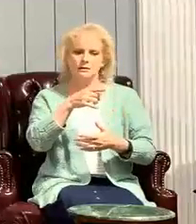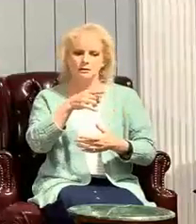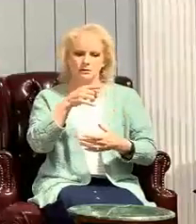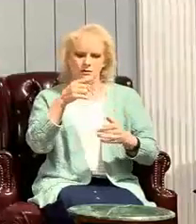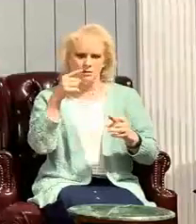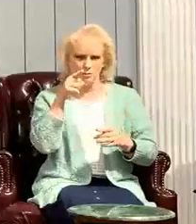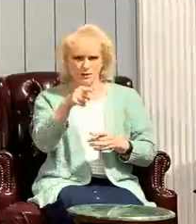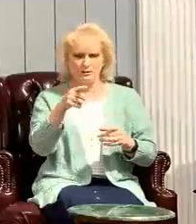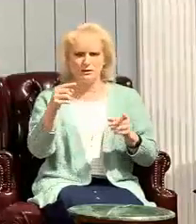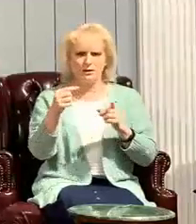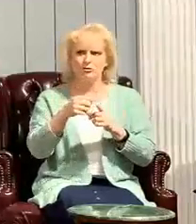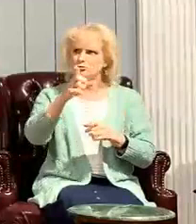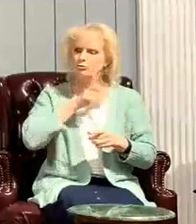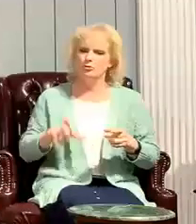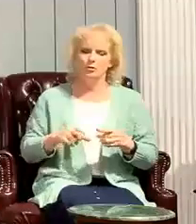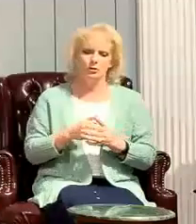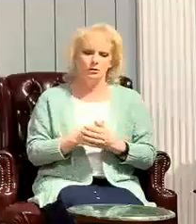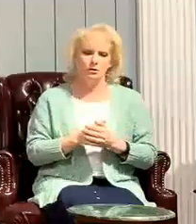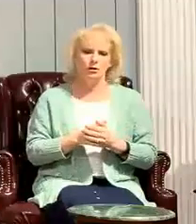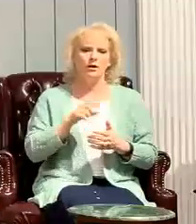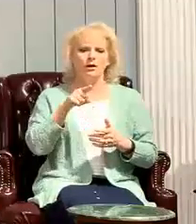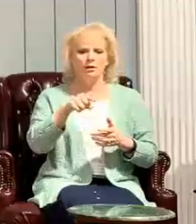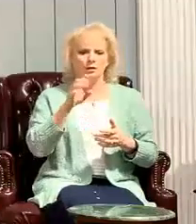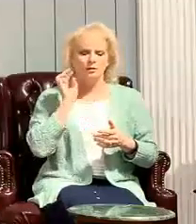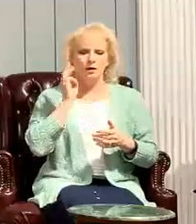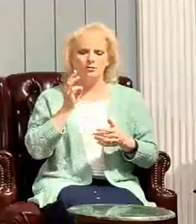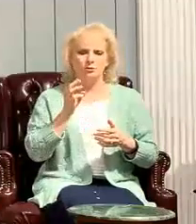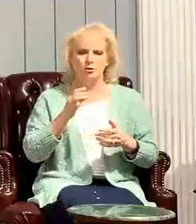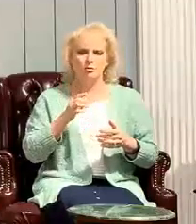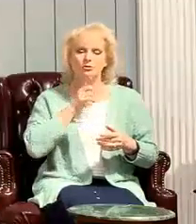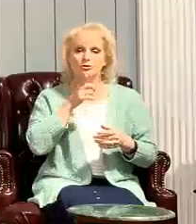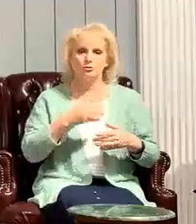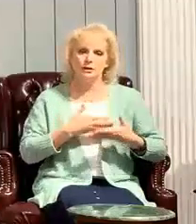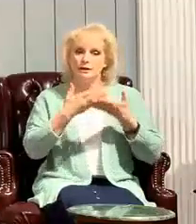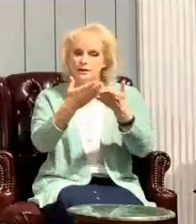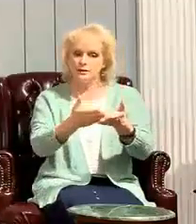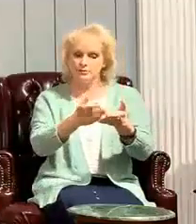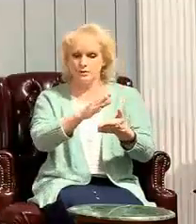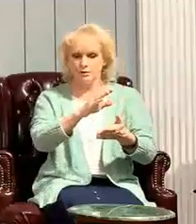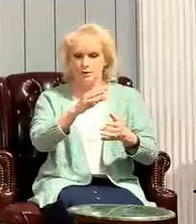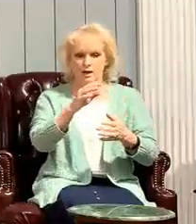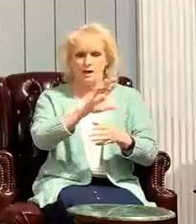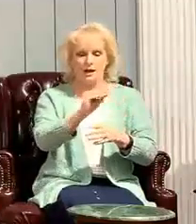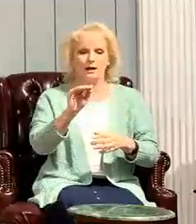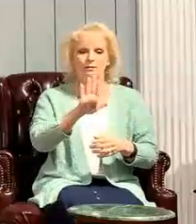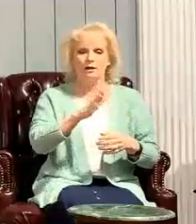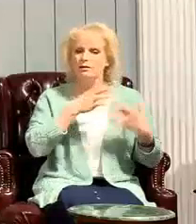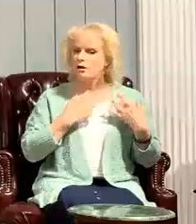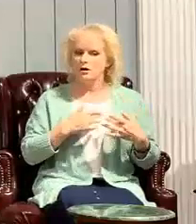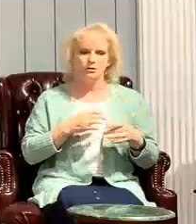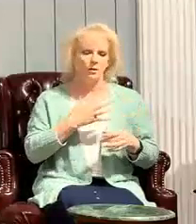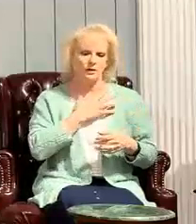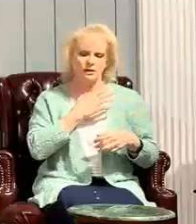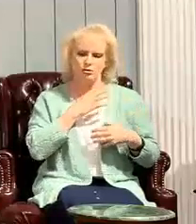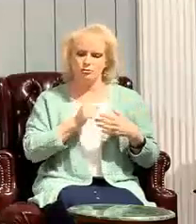thee. Thou shalt surely give him, and thine heart shall not be grieved when thou givest unto him, because that for this thing the Lord thy God